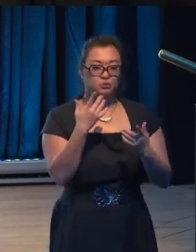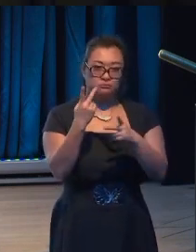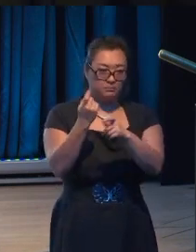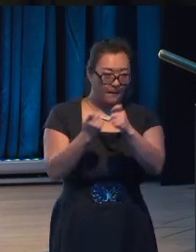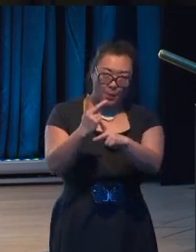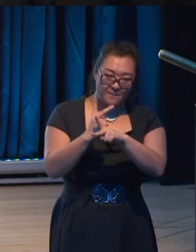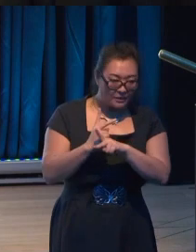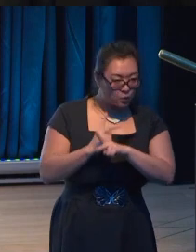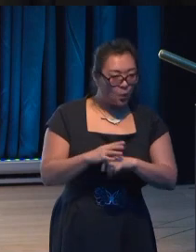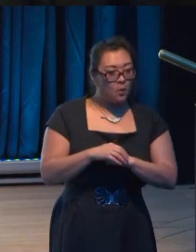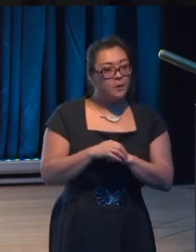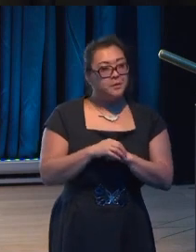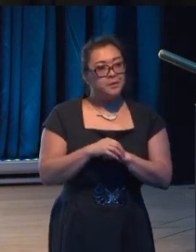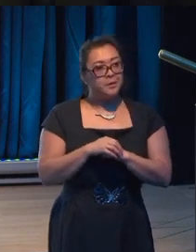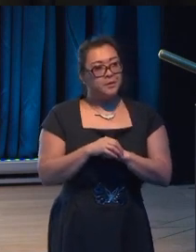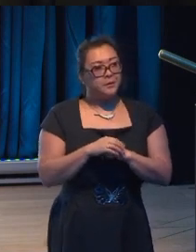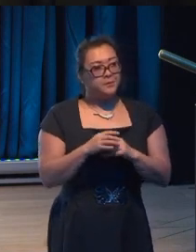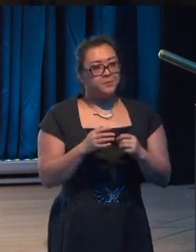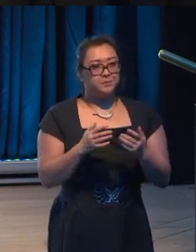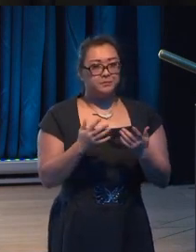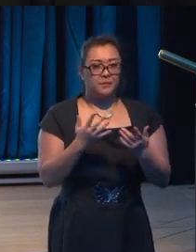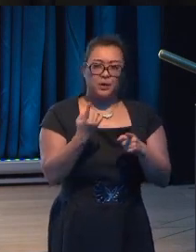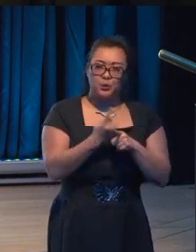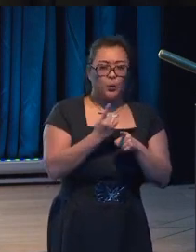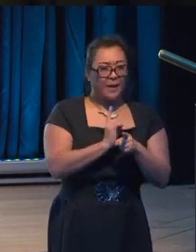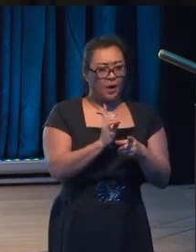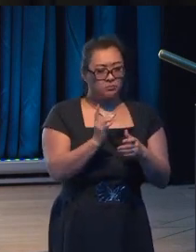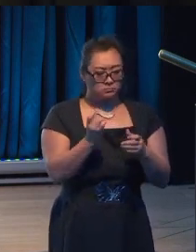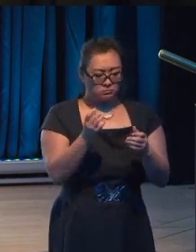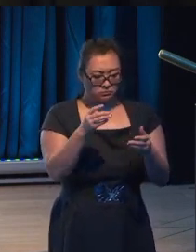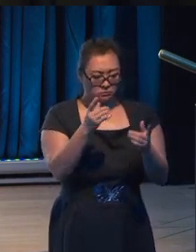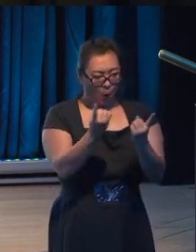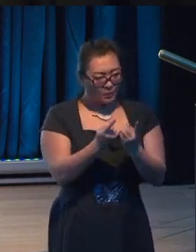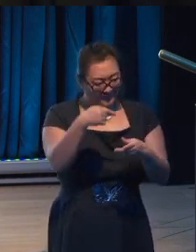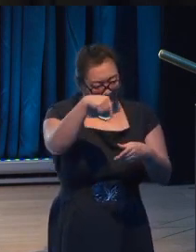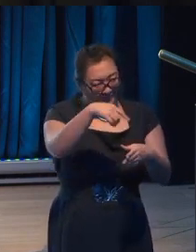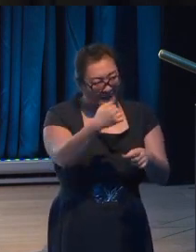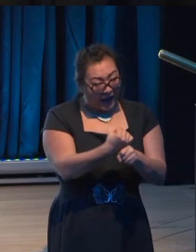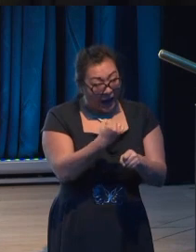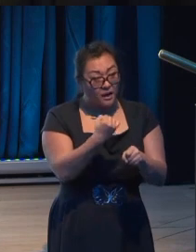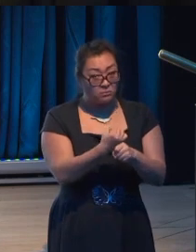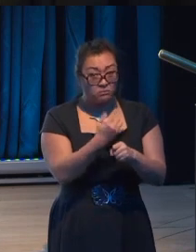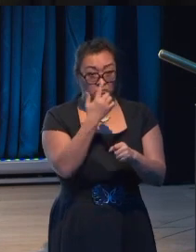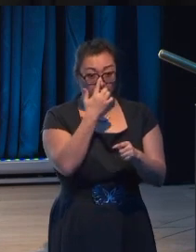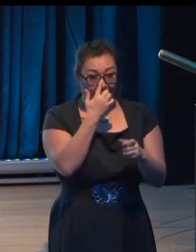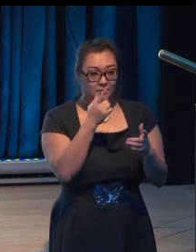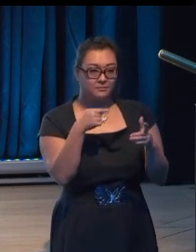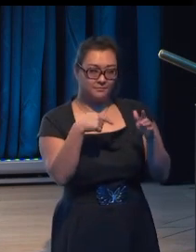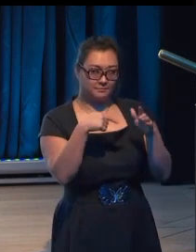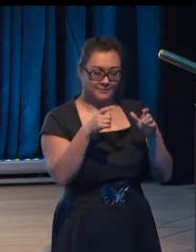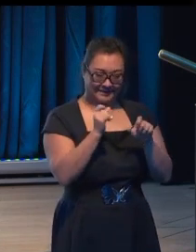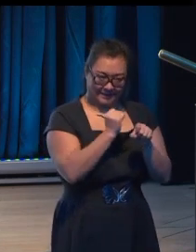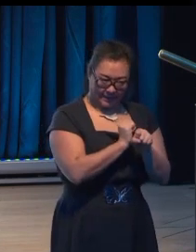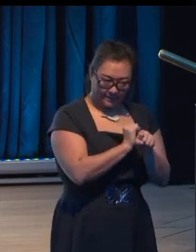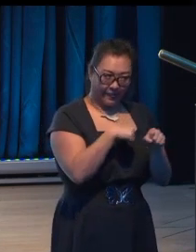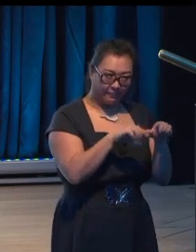when it comes to discussing kind of in-game content and narrative that you're doing as part of your job, then you need to keep these in-house and within your team. But when it